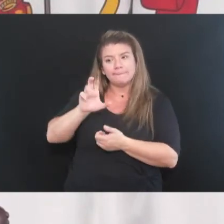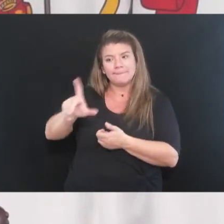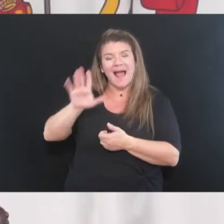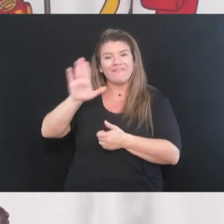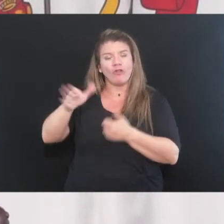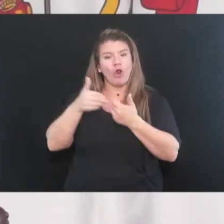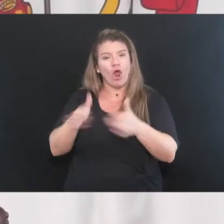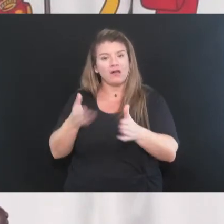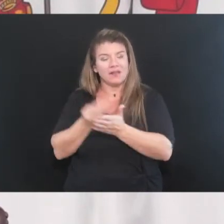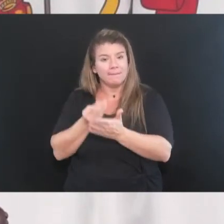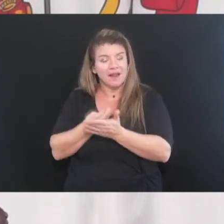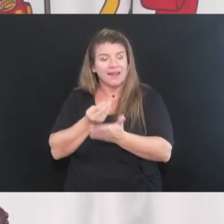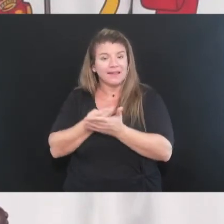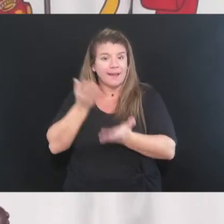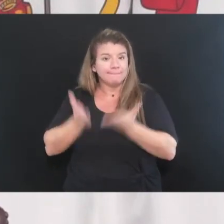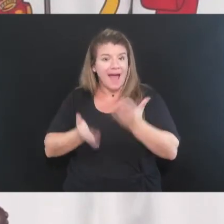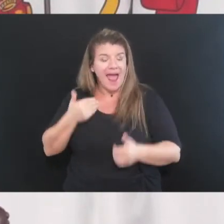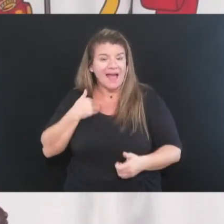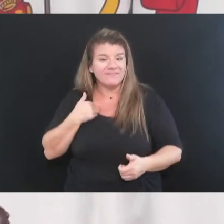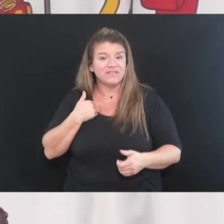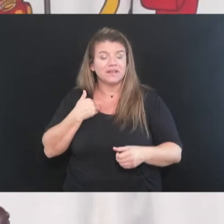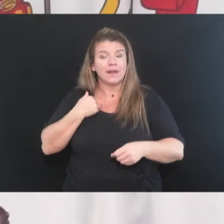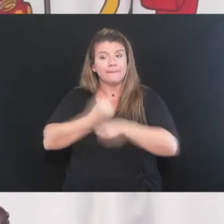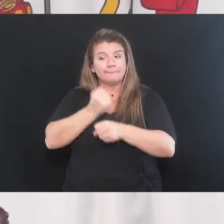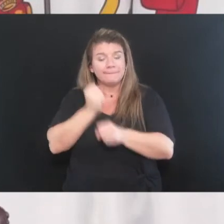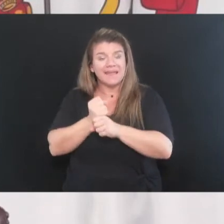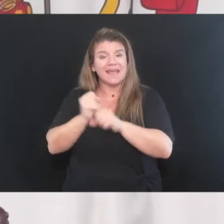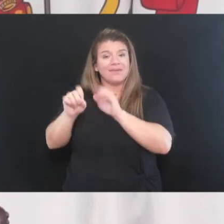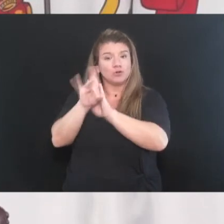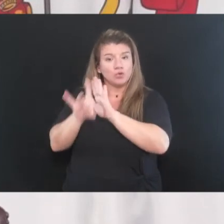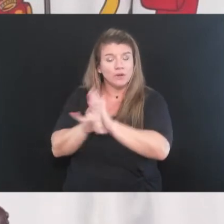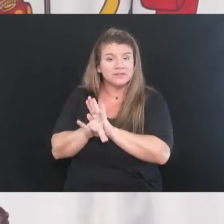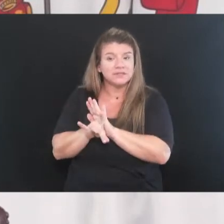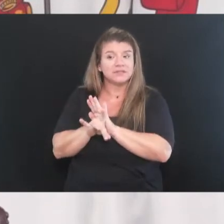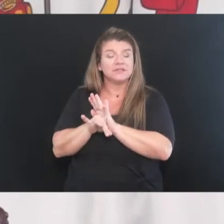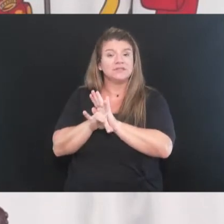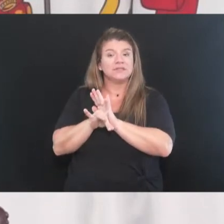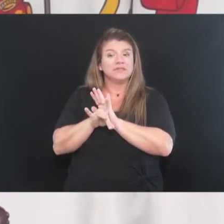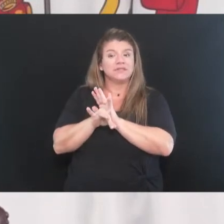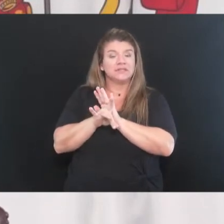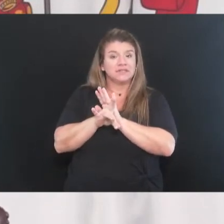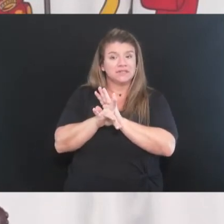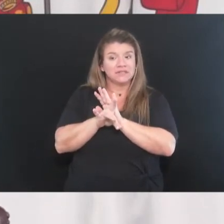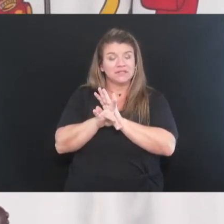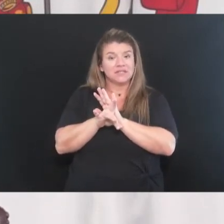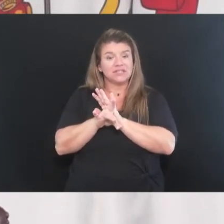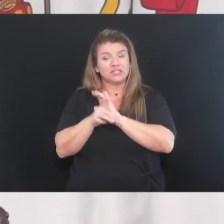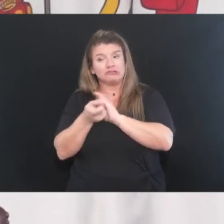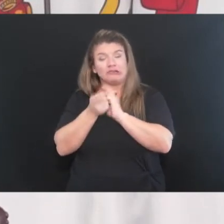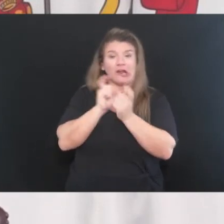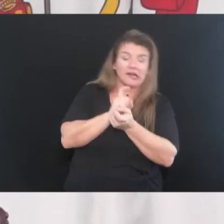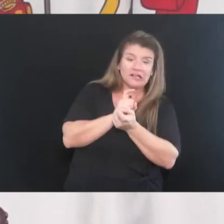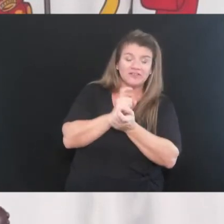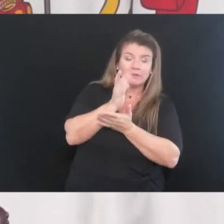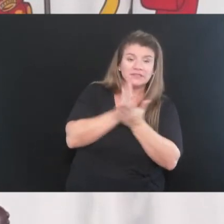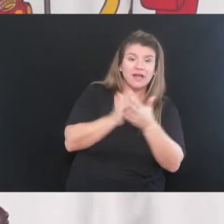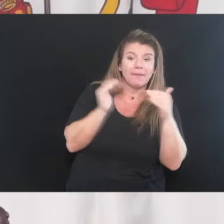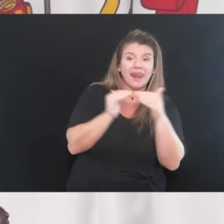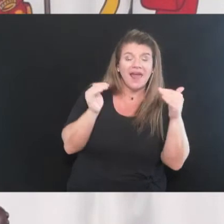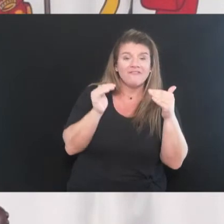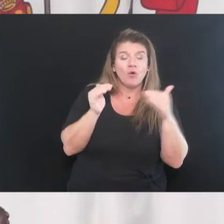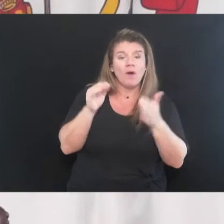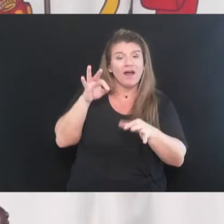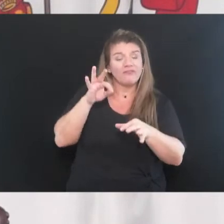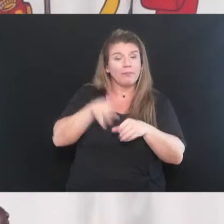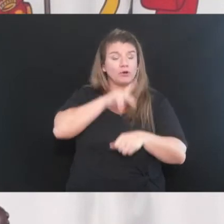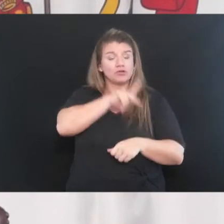may have in making a choice, to move away from some level of elective